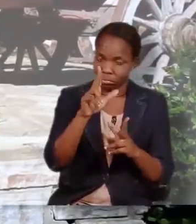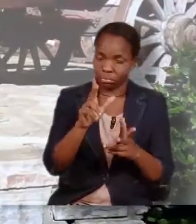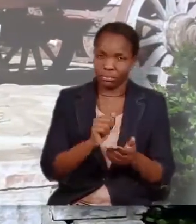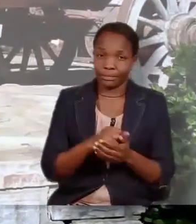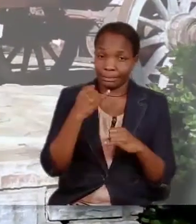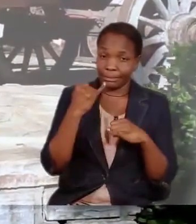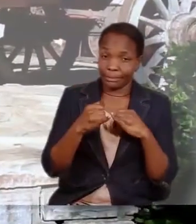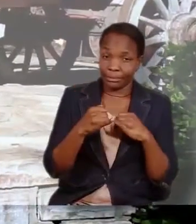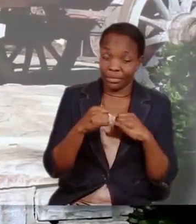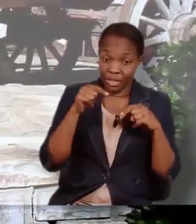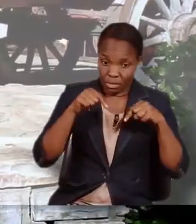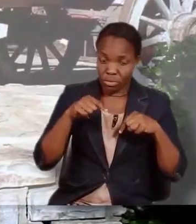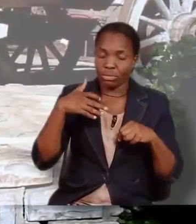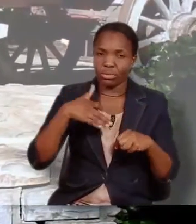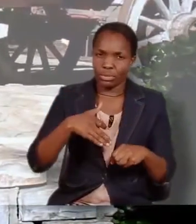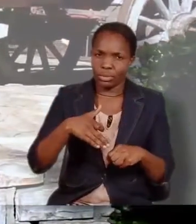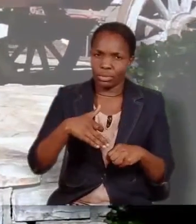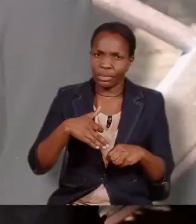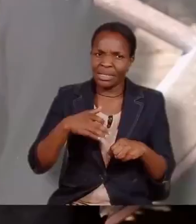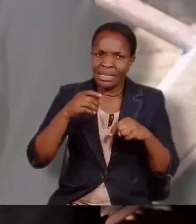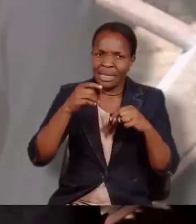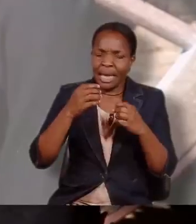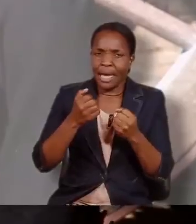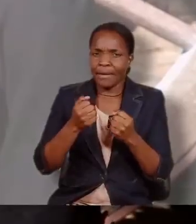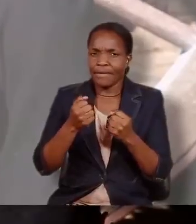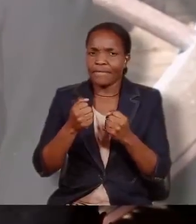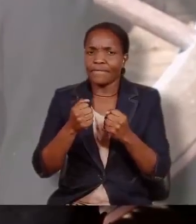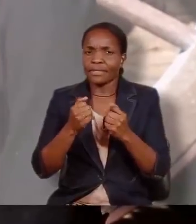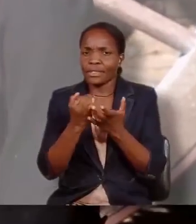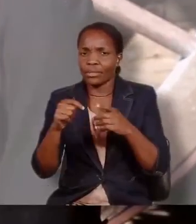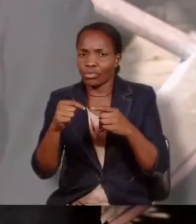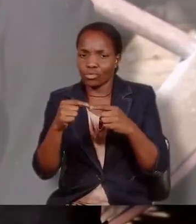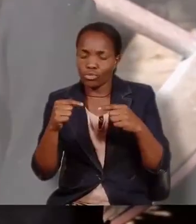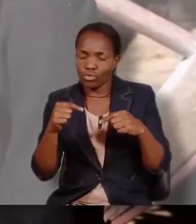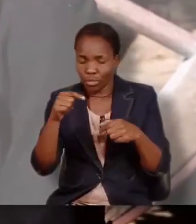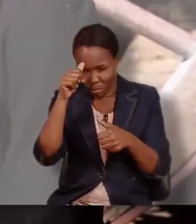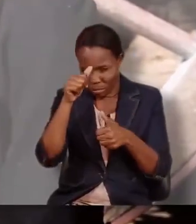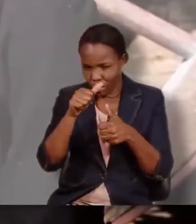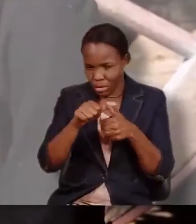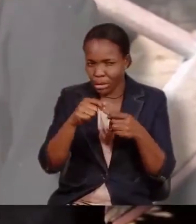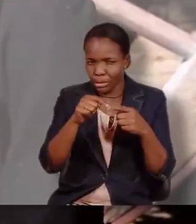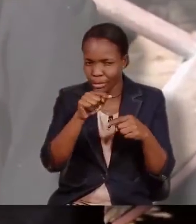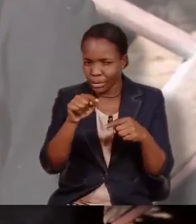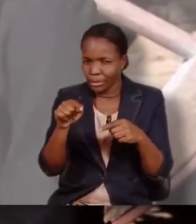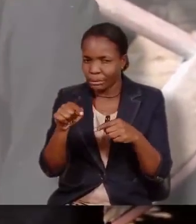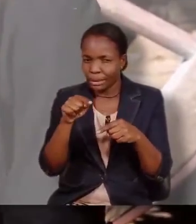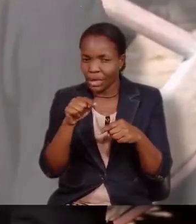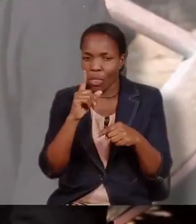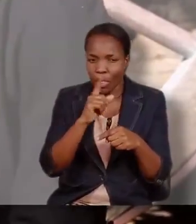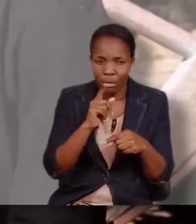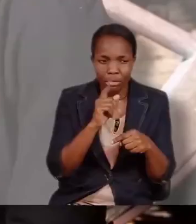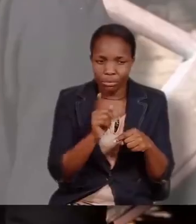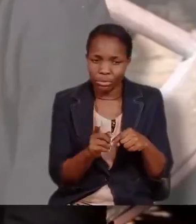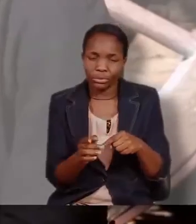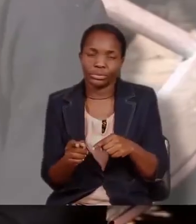of the apartheid era are disappearing one by one. And with the freedom we all enjoy in our sunny country today, let's